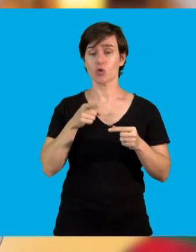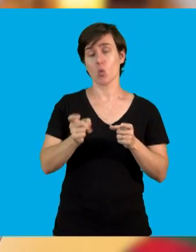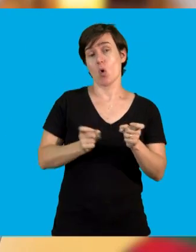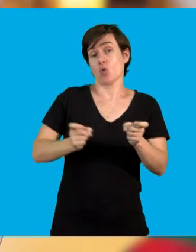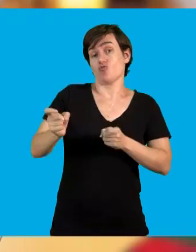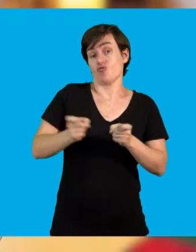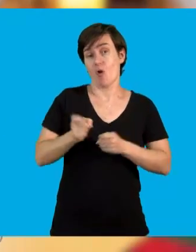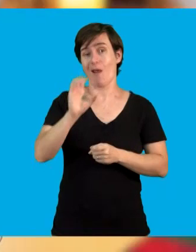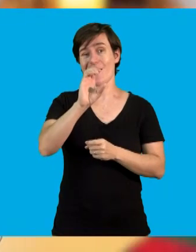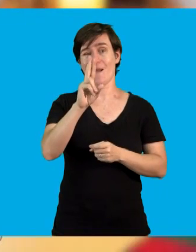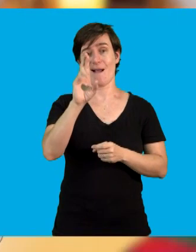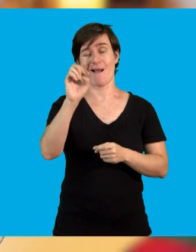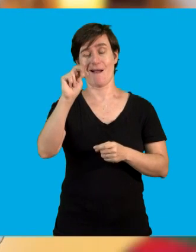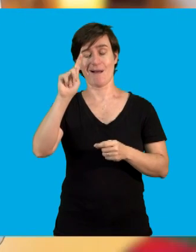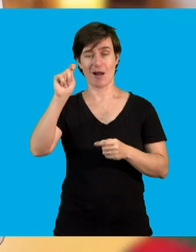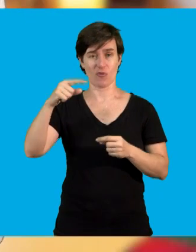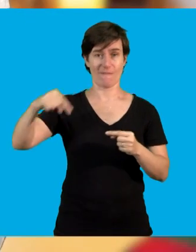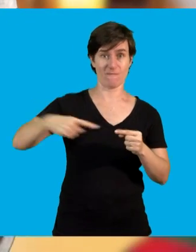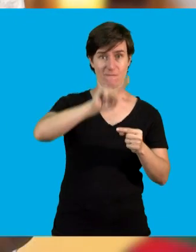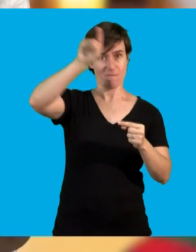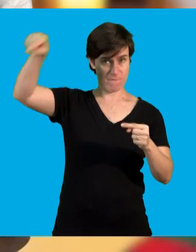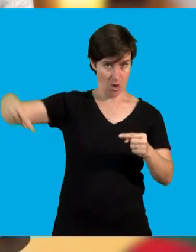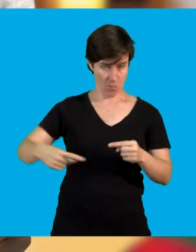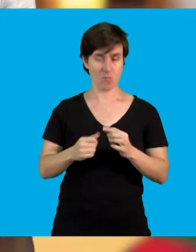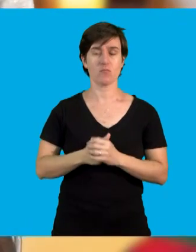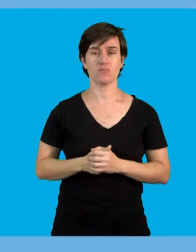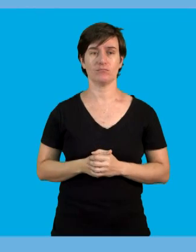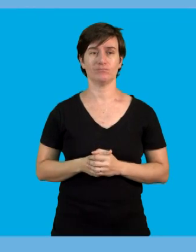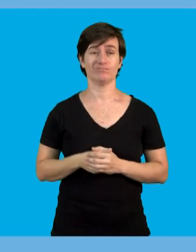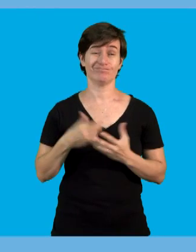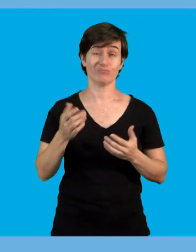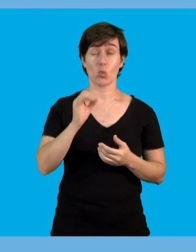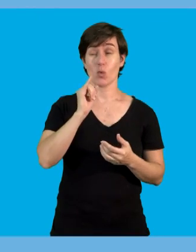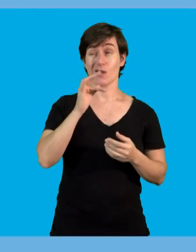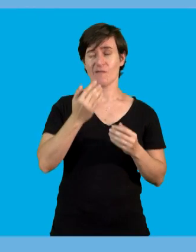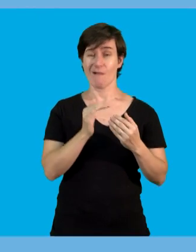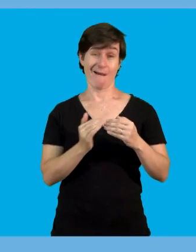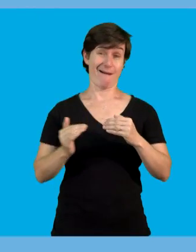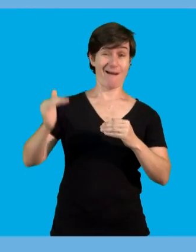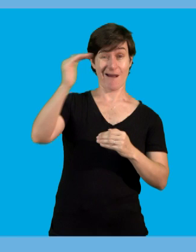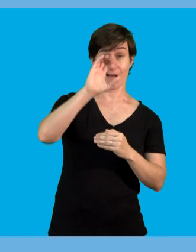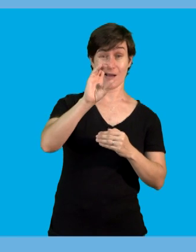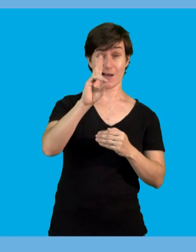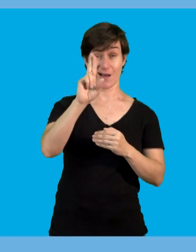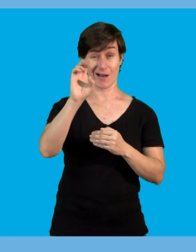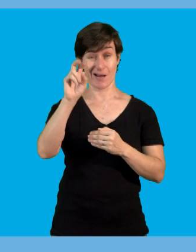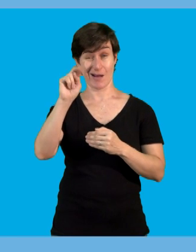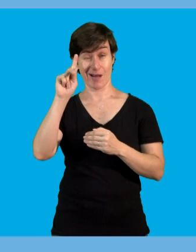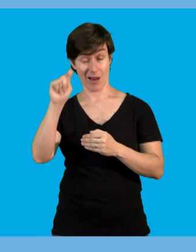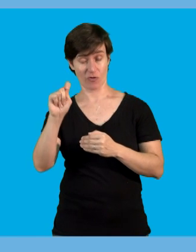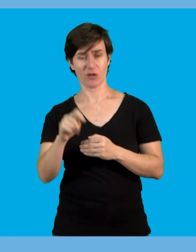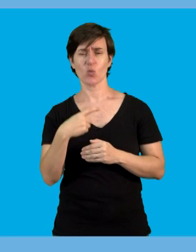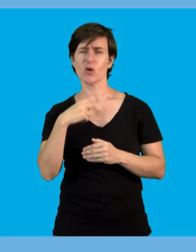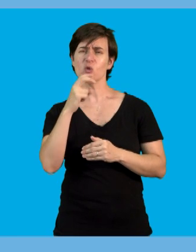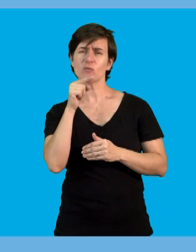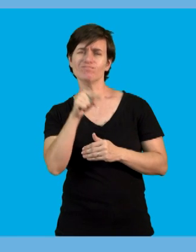to control the flow of current. Now that is to say, if now in that circuit we have a higher current, the